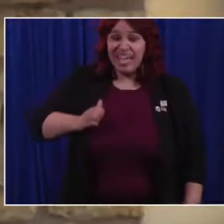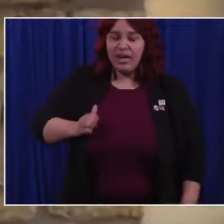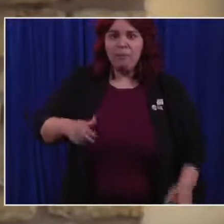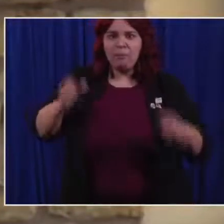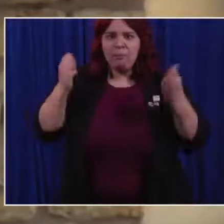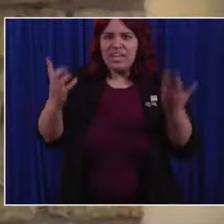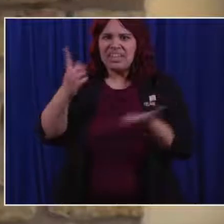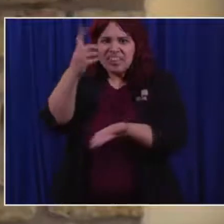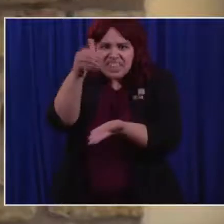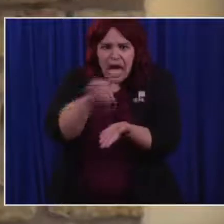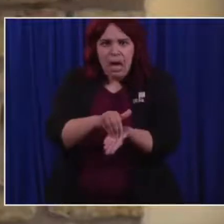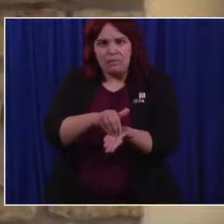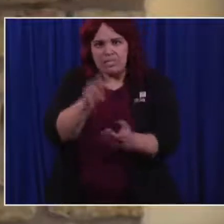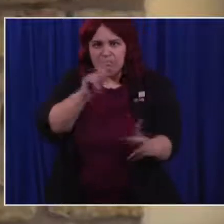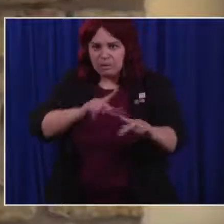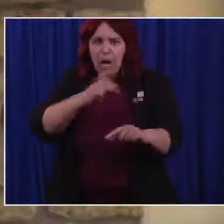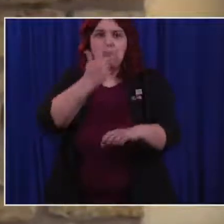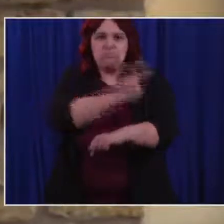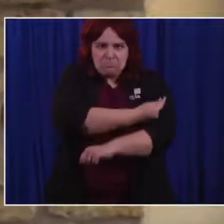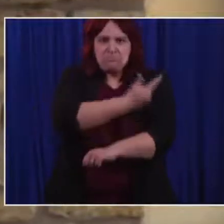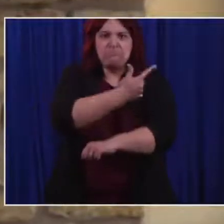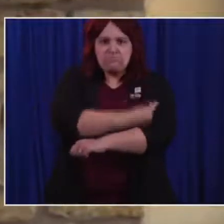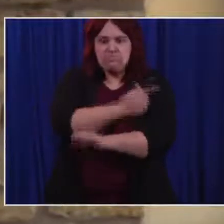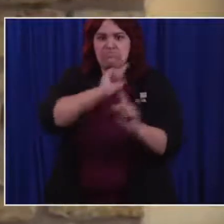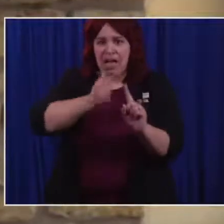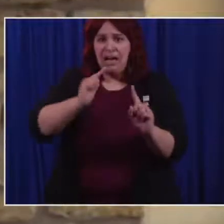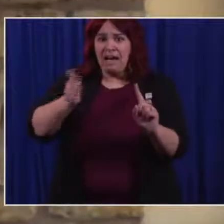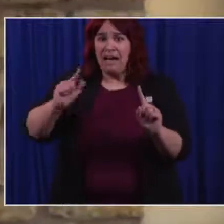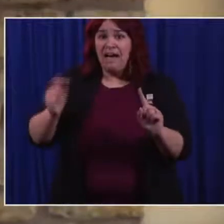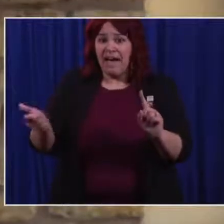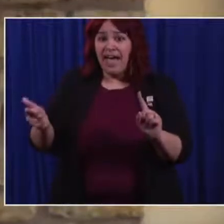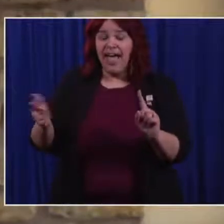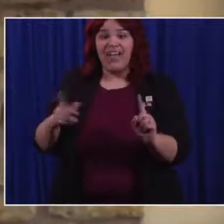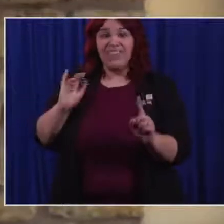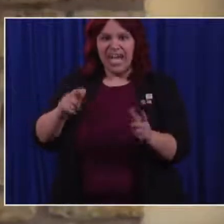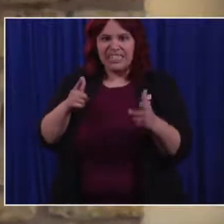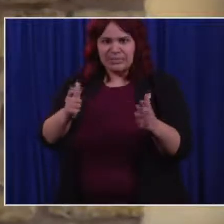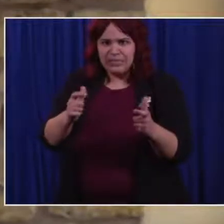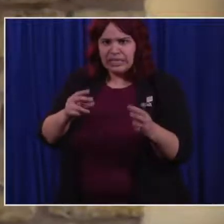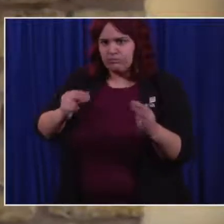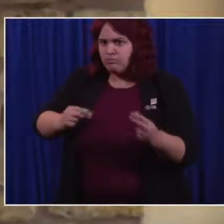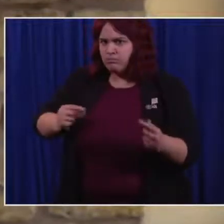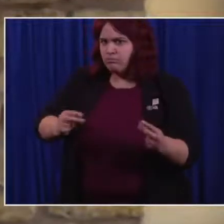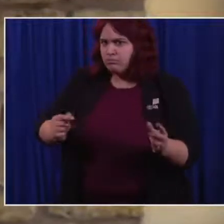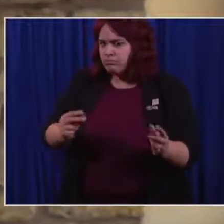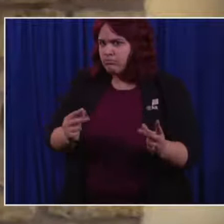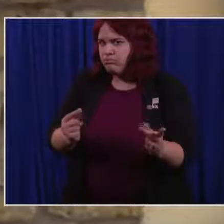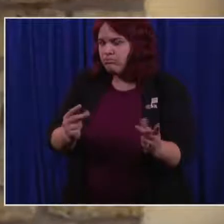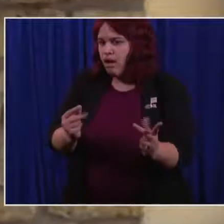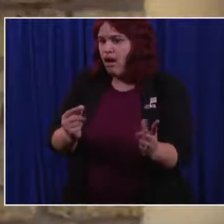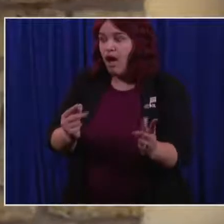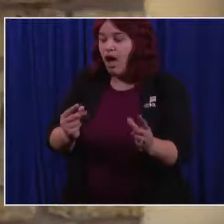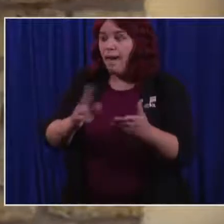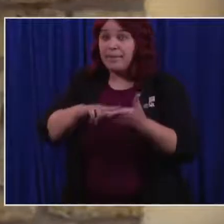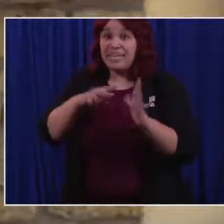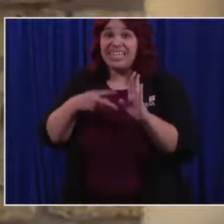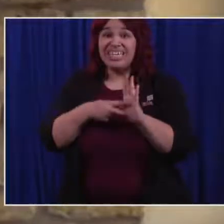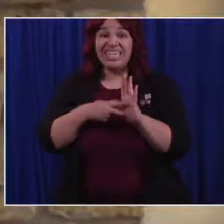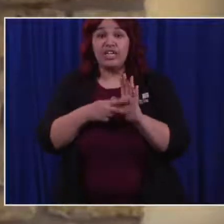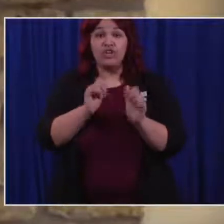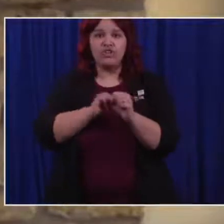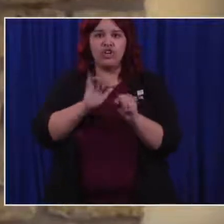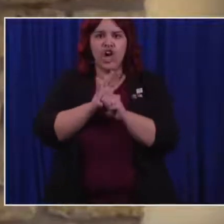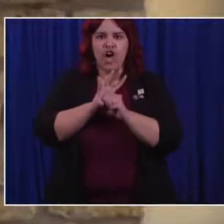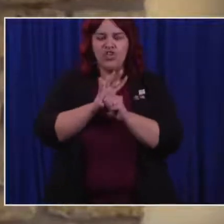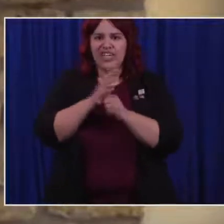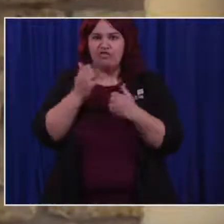Ohioans. And the more we vaccinate people, the faster we vaccinate people, the more difficult it's going to be for this